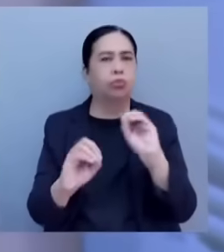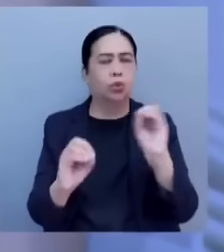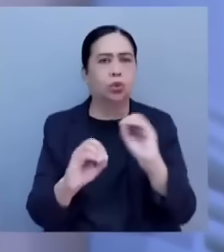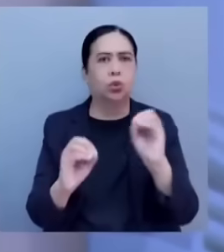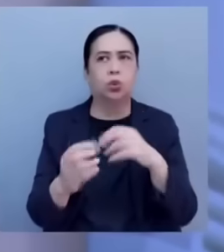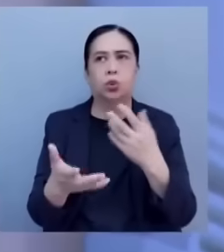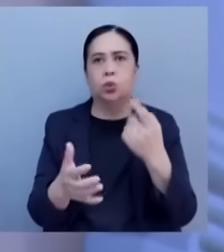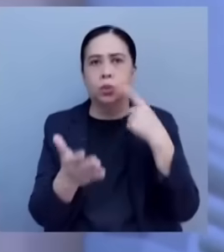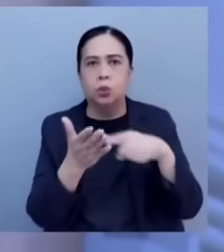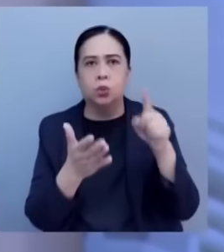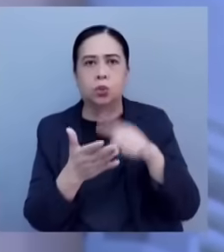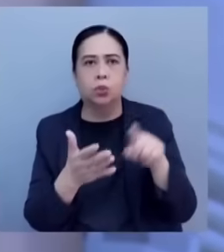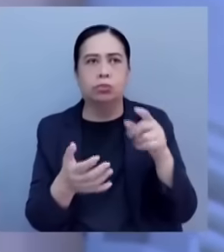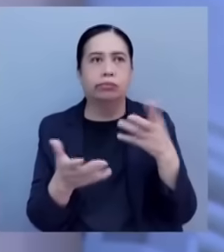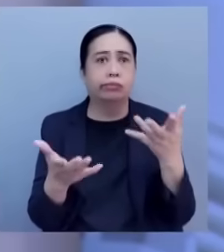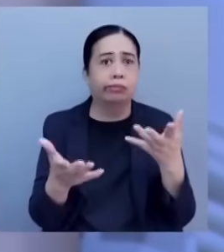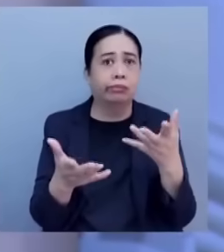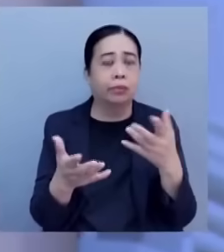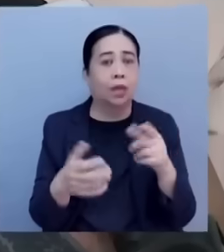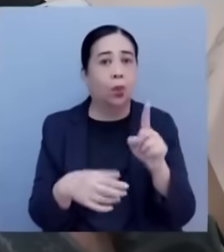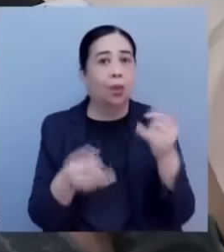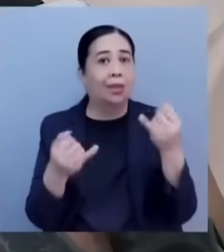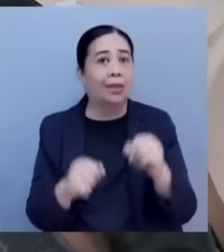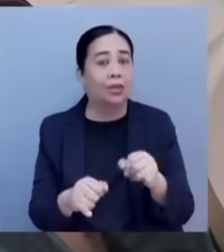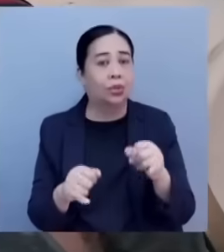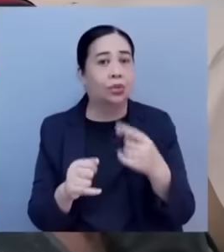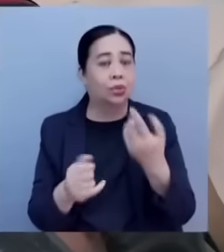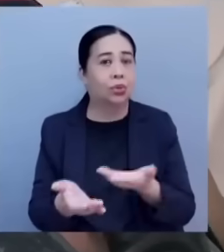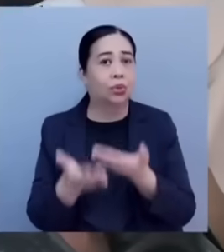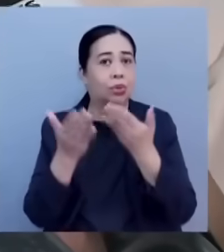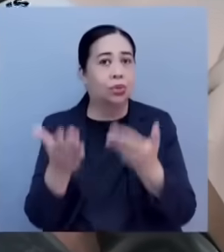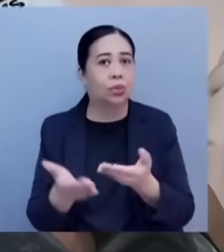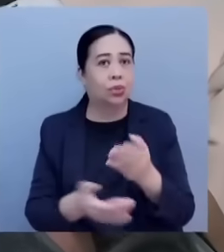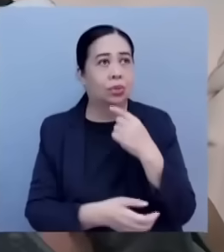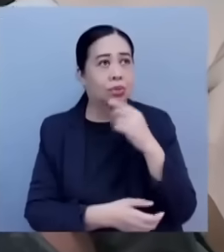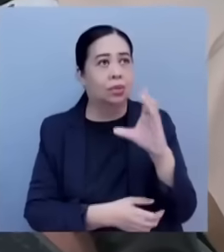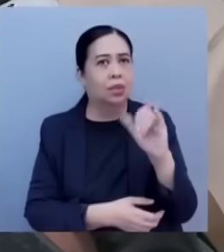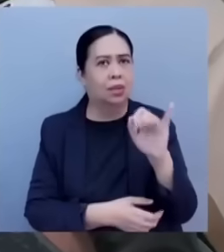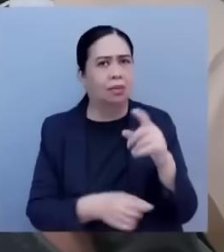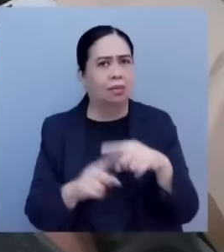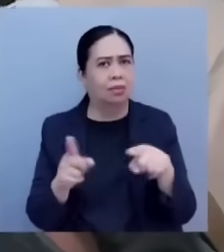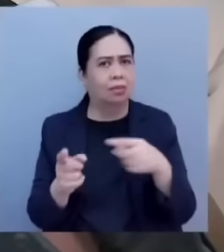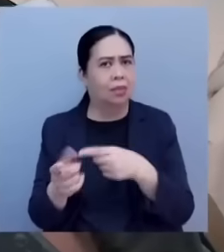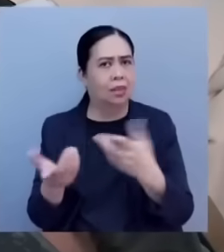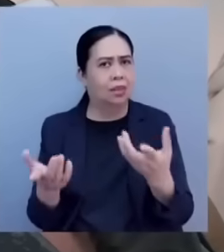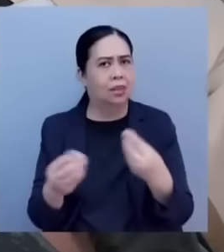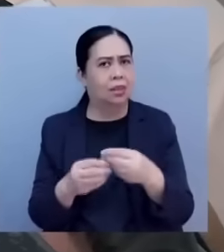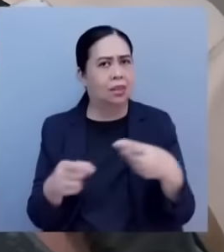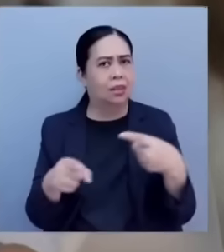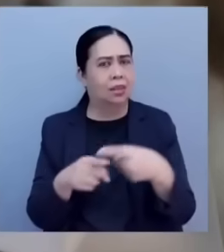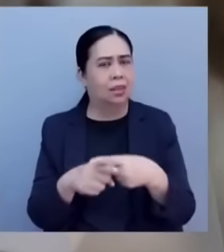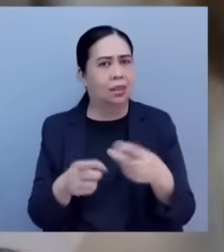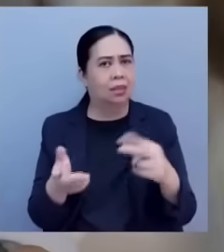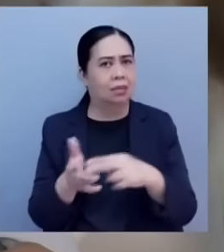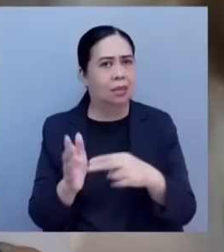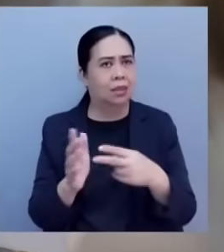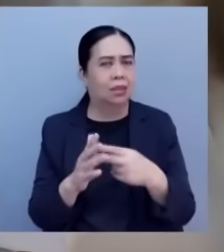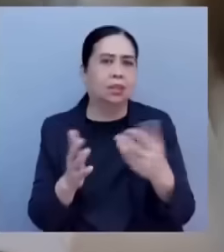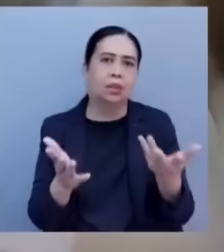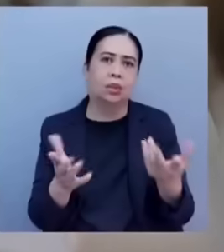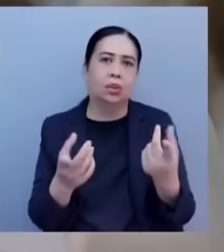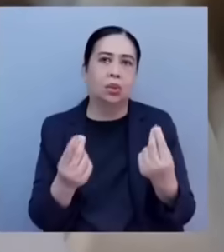to reporting. So one of the issues that we also raise in this petition is that this can actually be an indirect effort